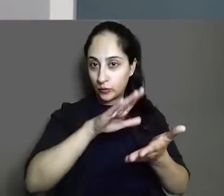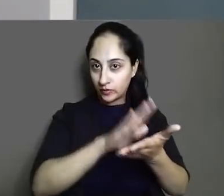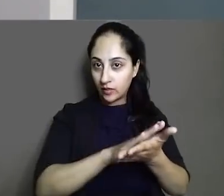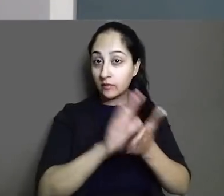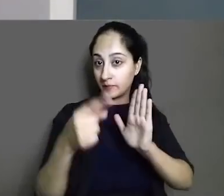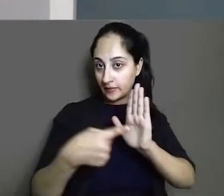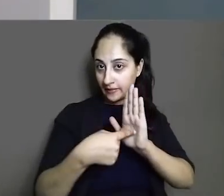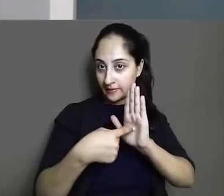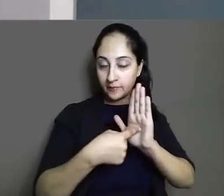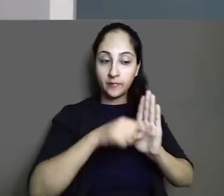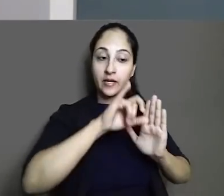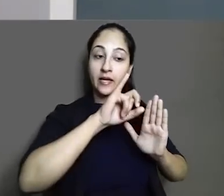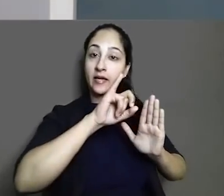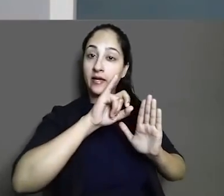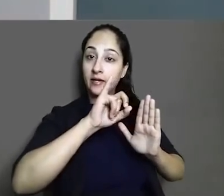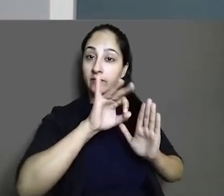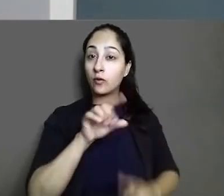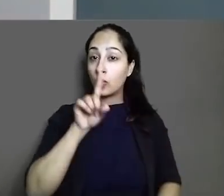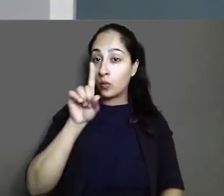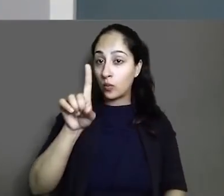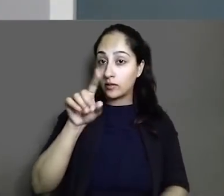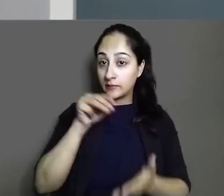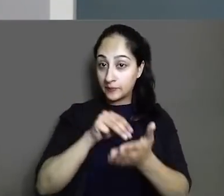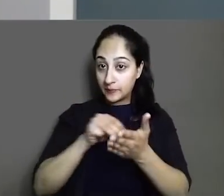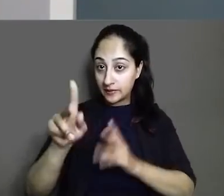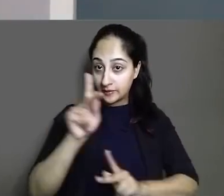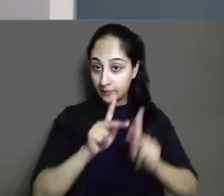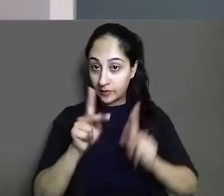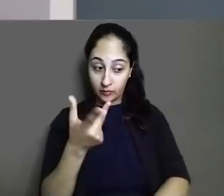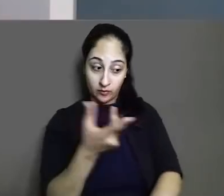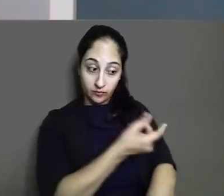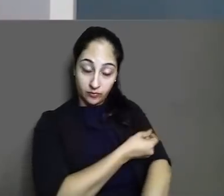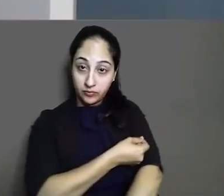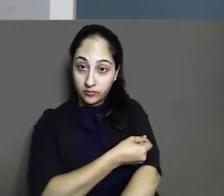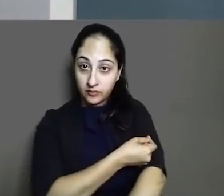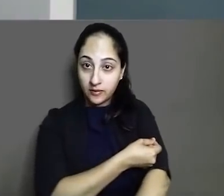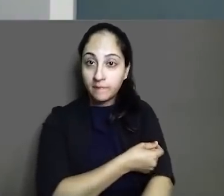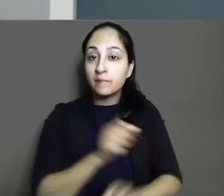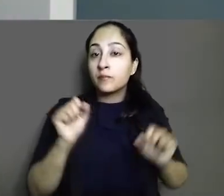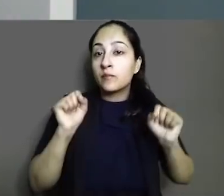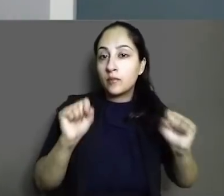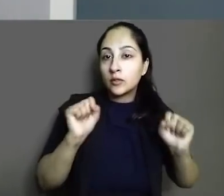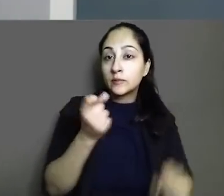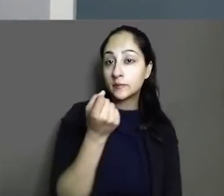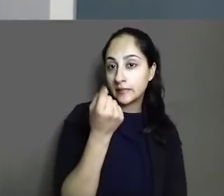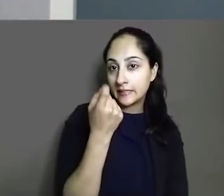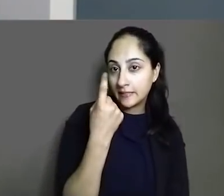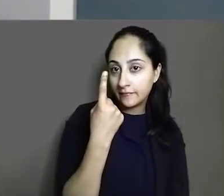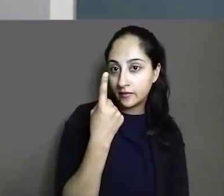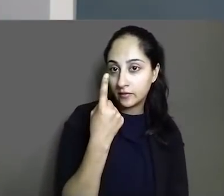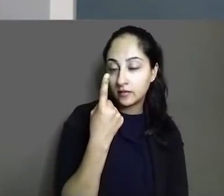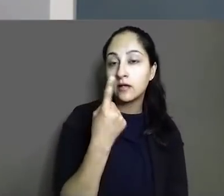has died because of a COVID vaccine, but people have died because of COVID.